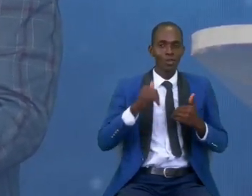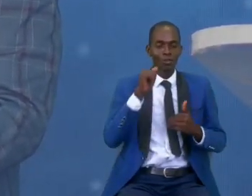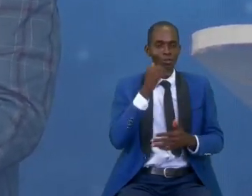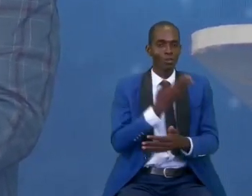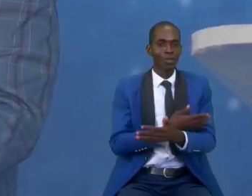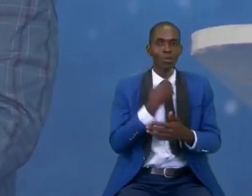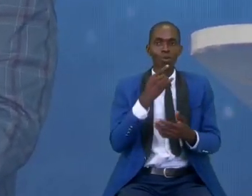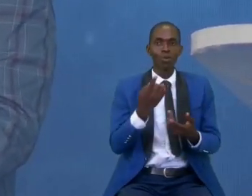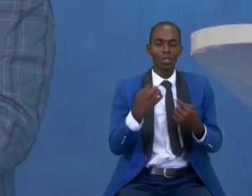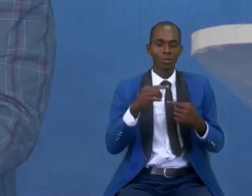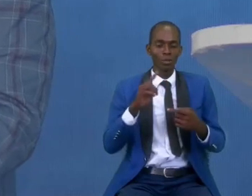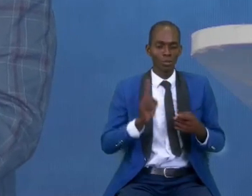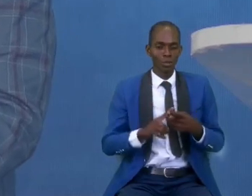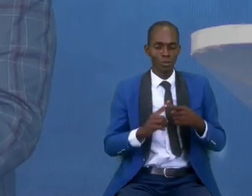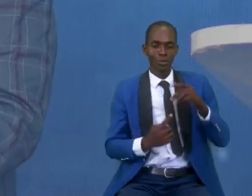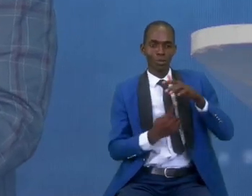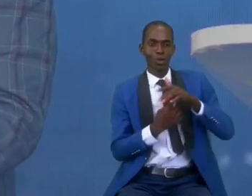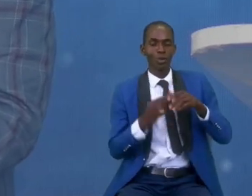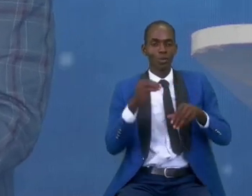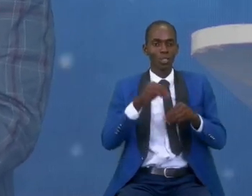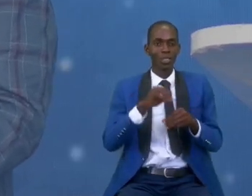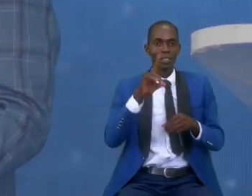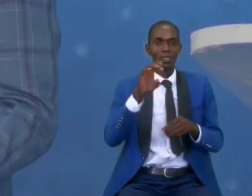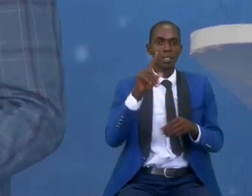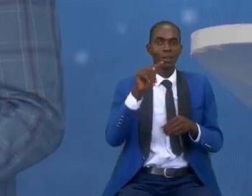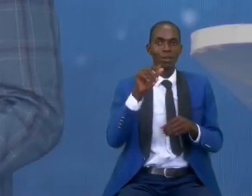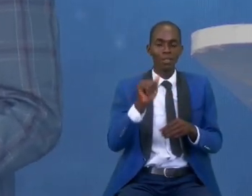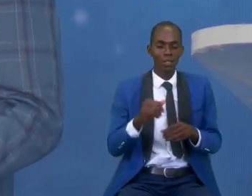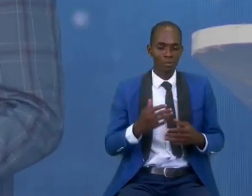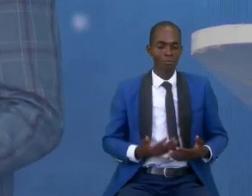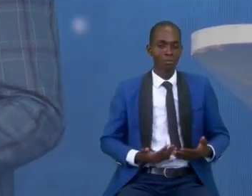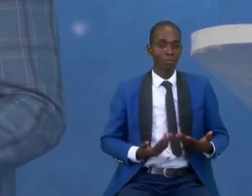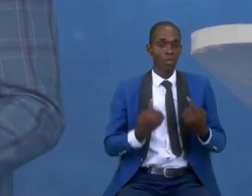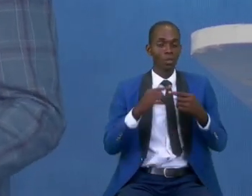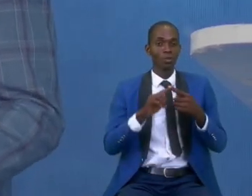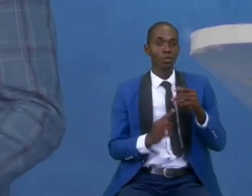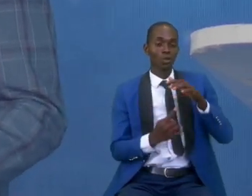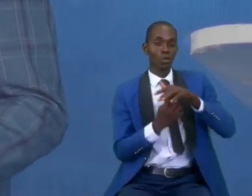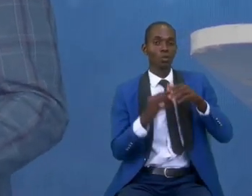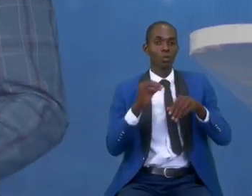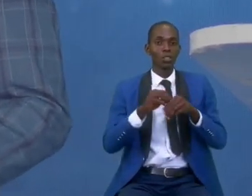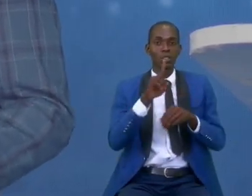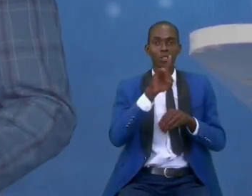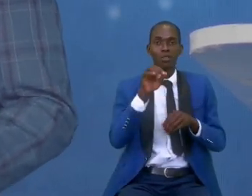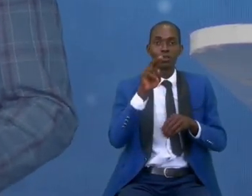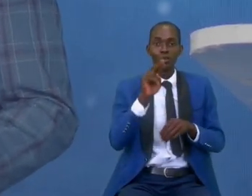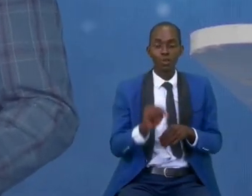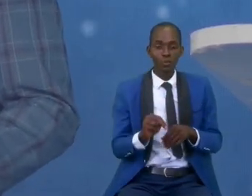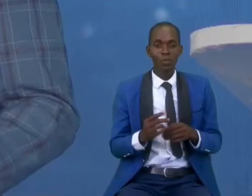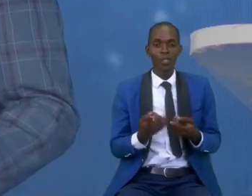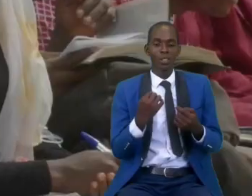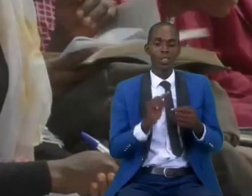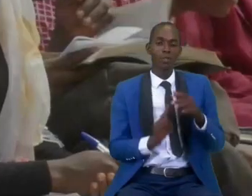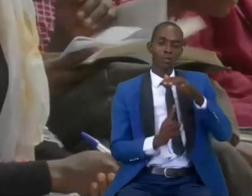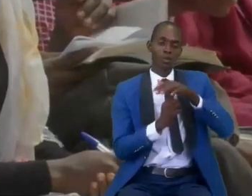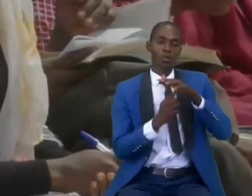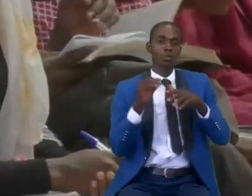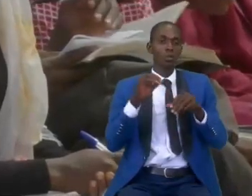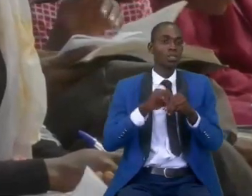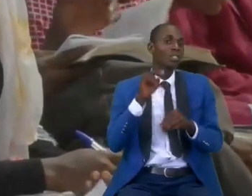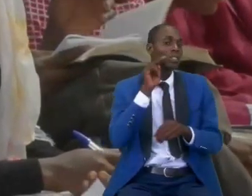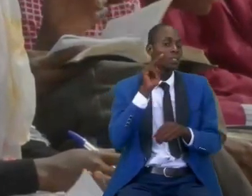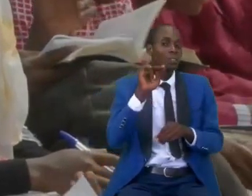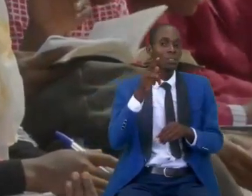the zone and came on top in Nigeria and came on top in Africa. Now, stay